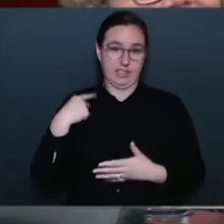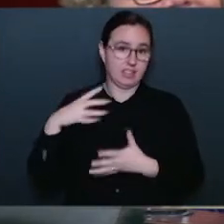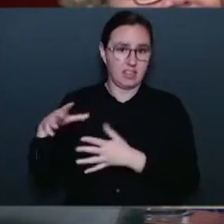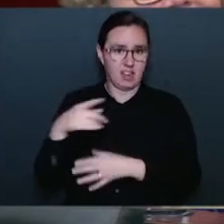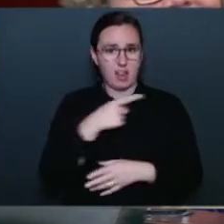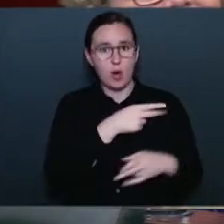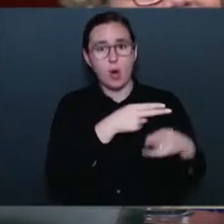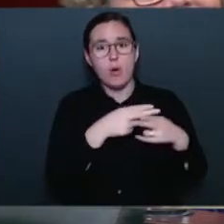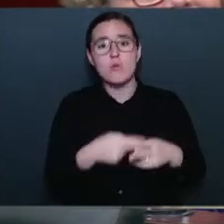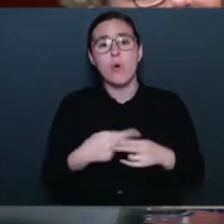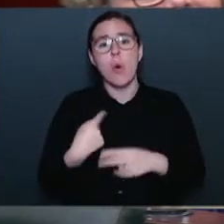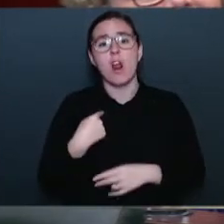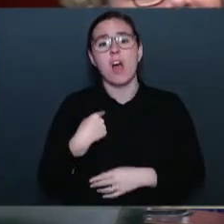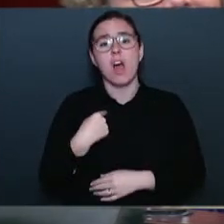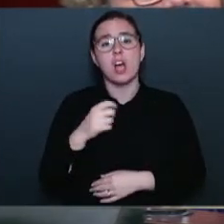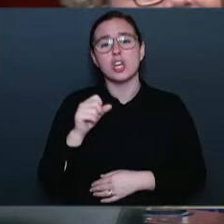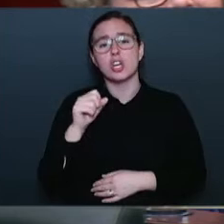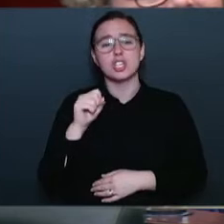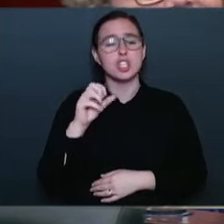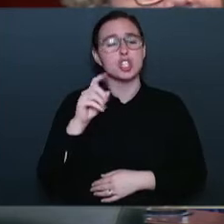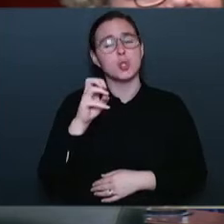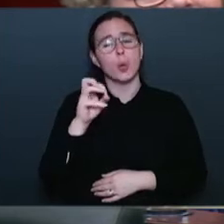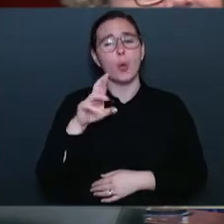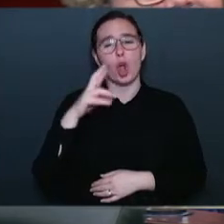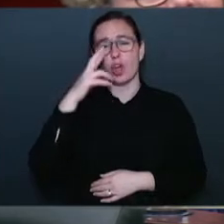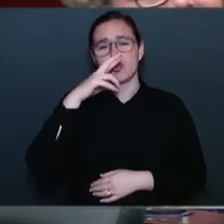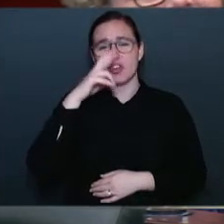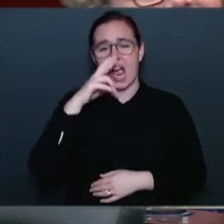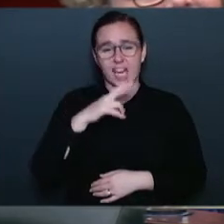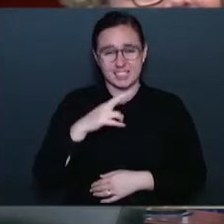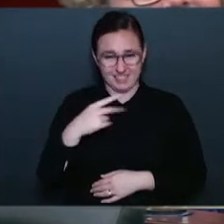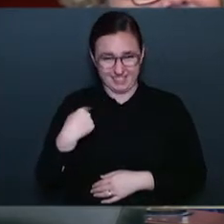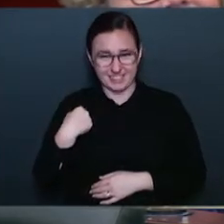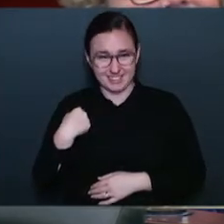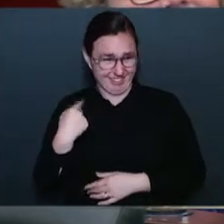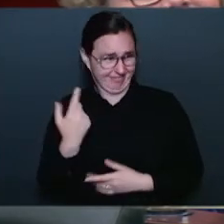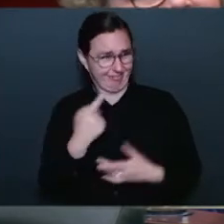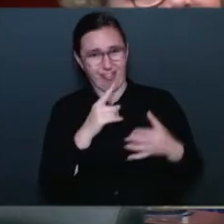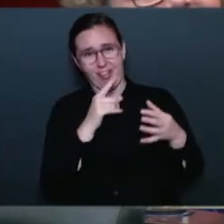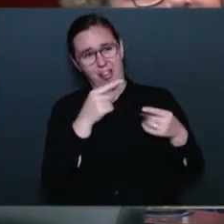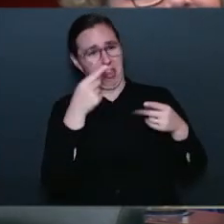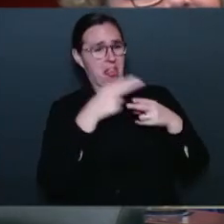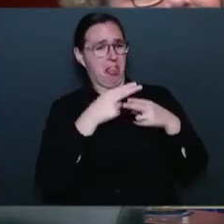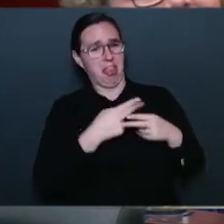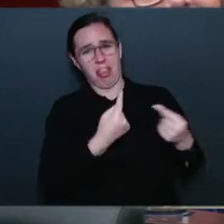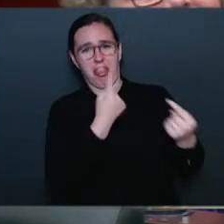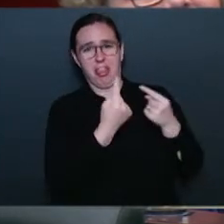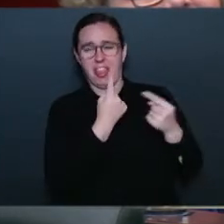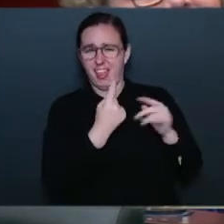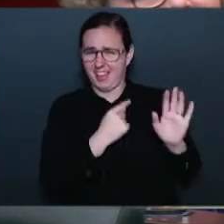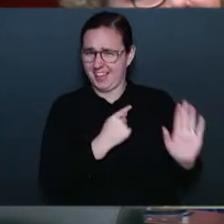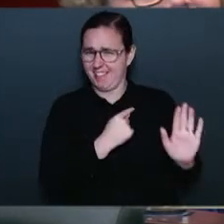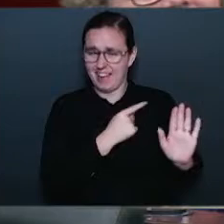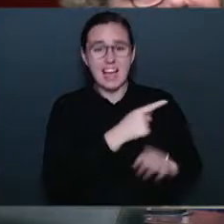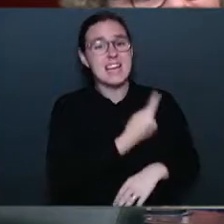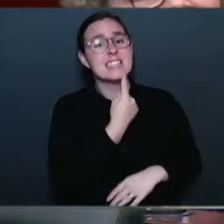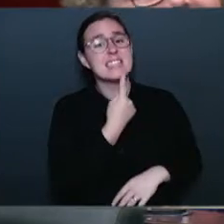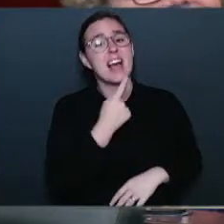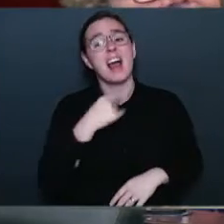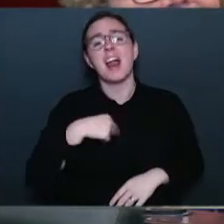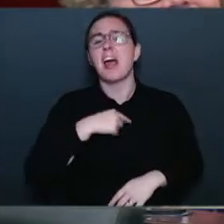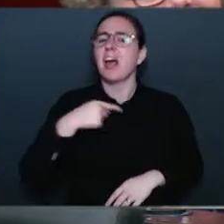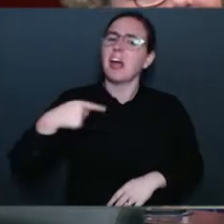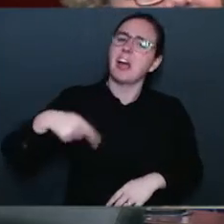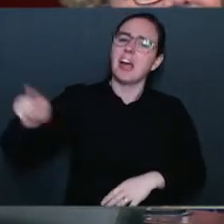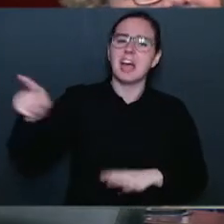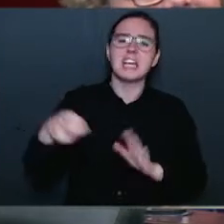is to quote take the bus I'm sure that goes over big where no bus service exists the NDP showed a lack of support for Parental choice in education